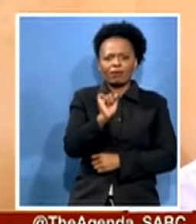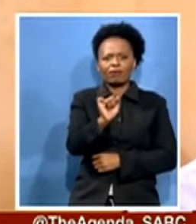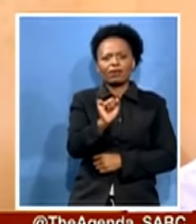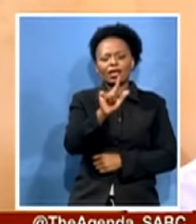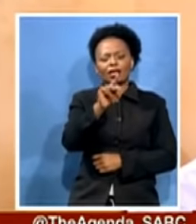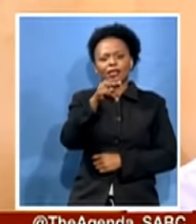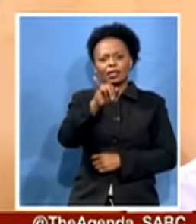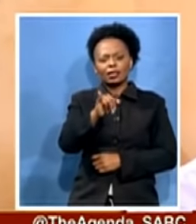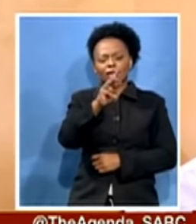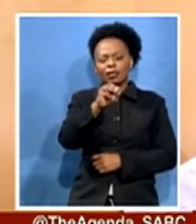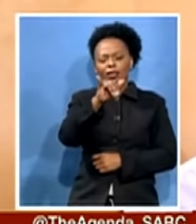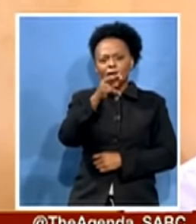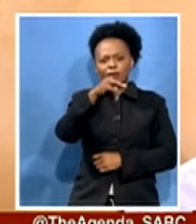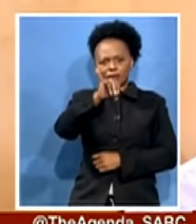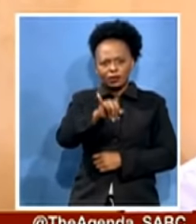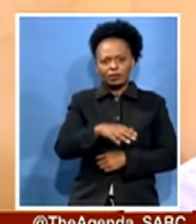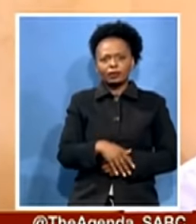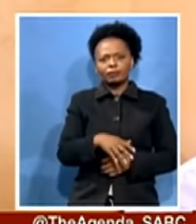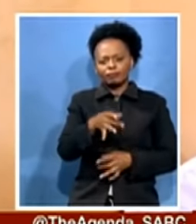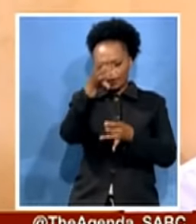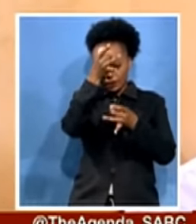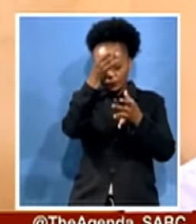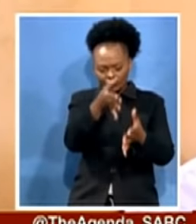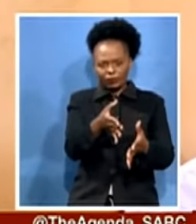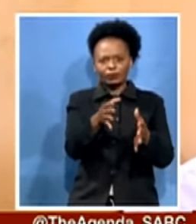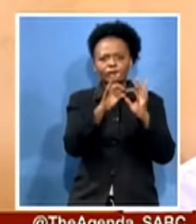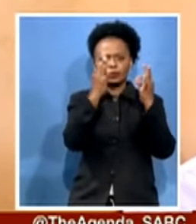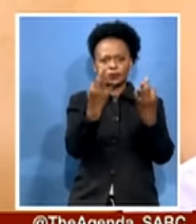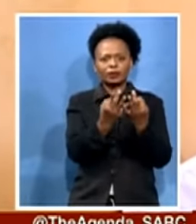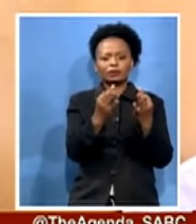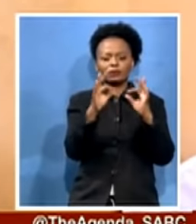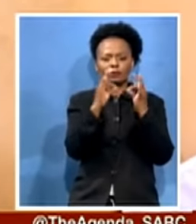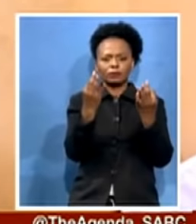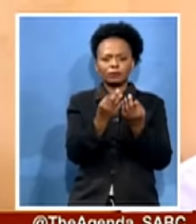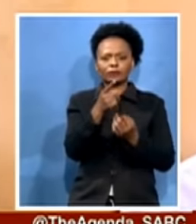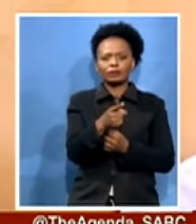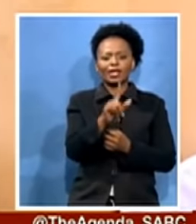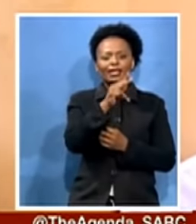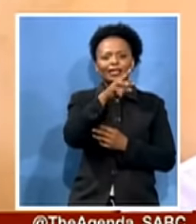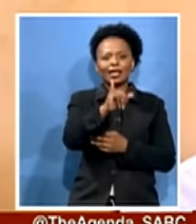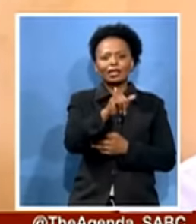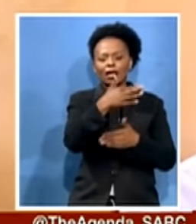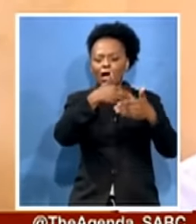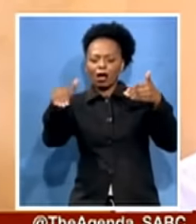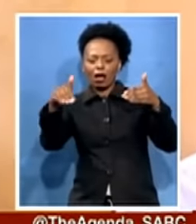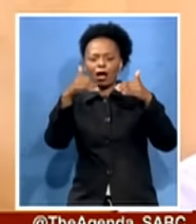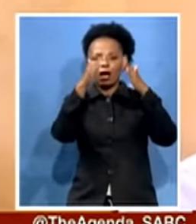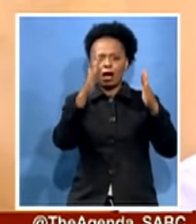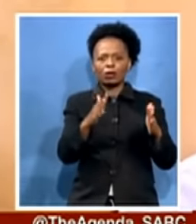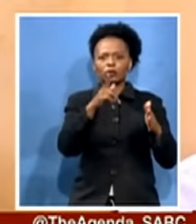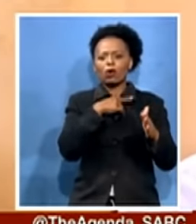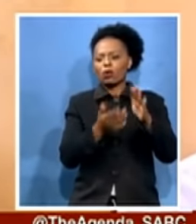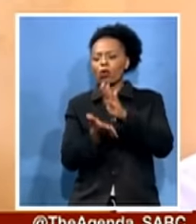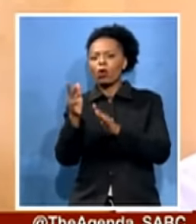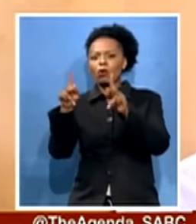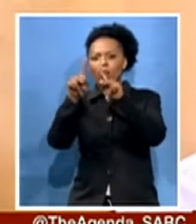that Lindani had left the house going to the park because he was feeling very stressed at home. And then following